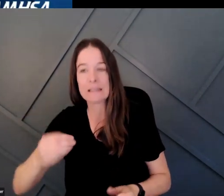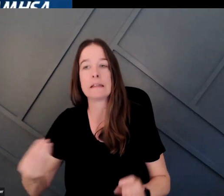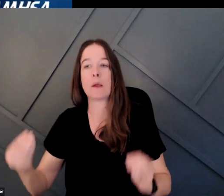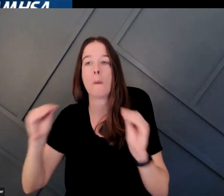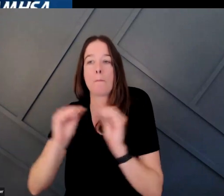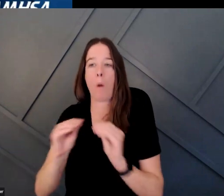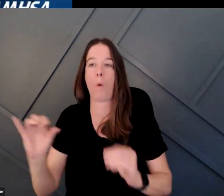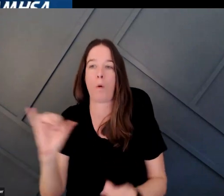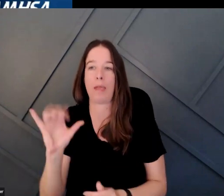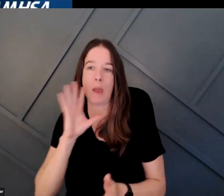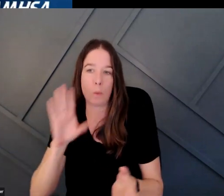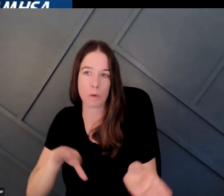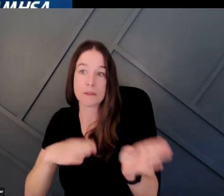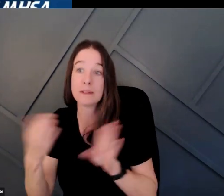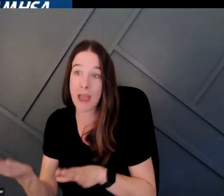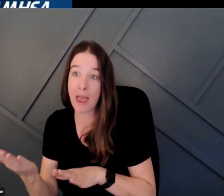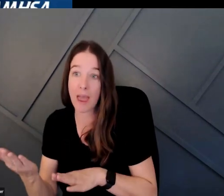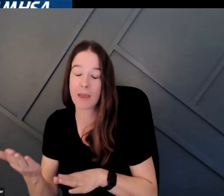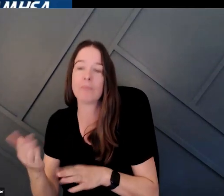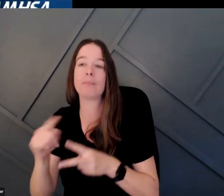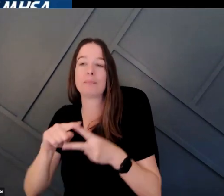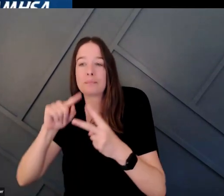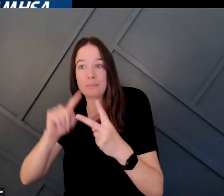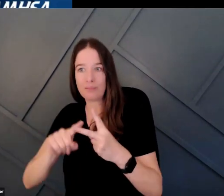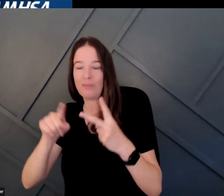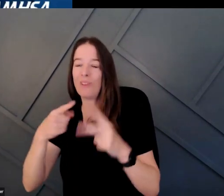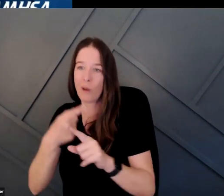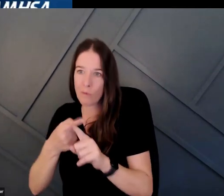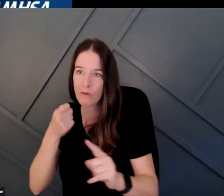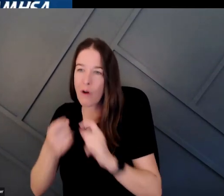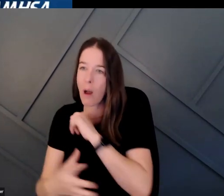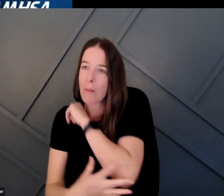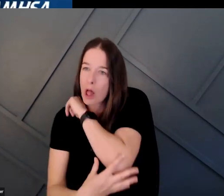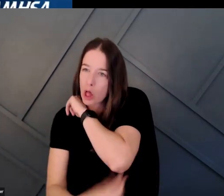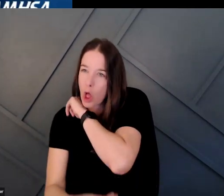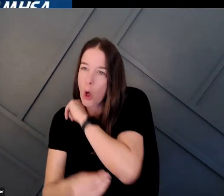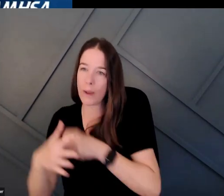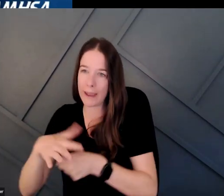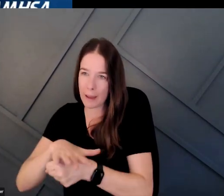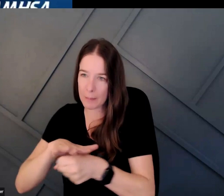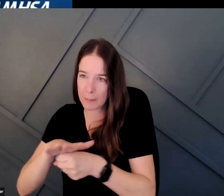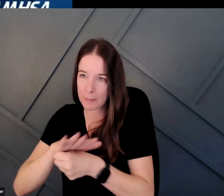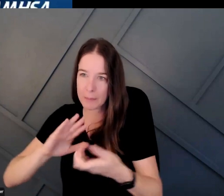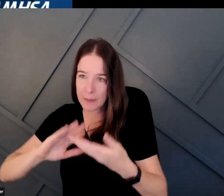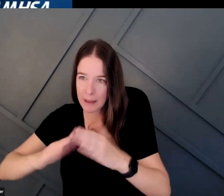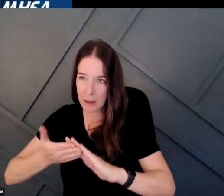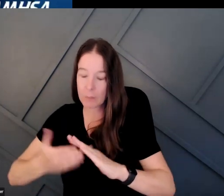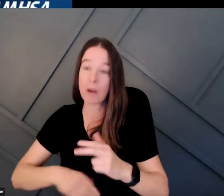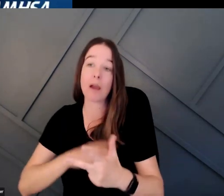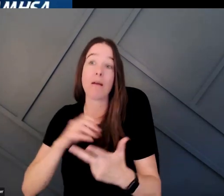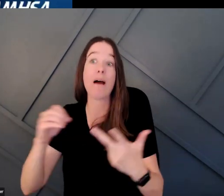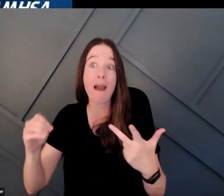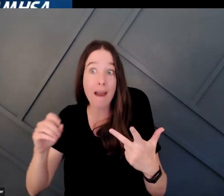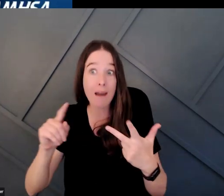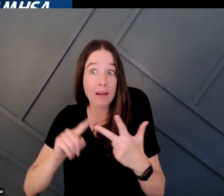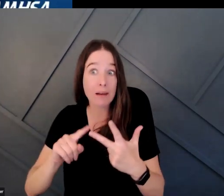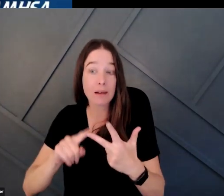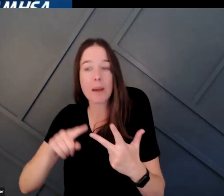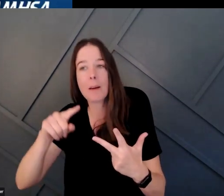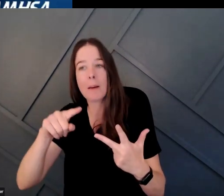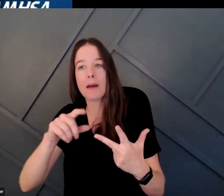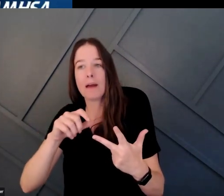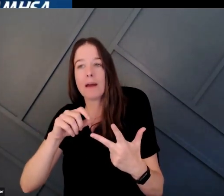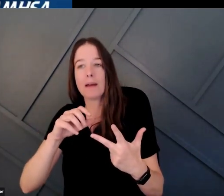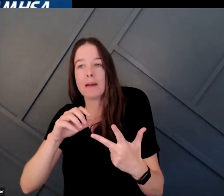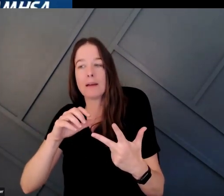neighborhoods. And then a key factor was being Black, non-Hispanic, or African American. Unlike